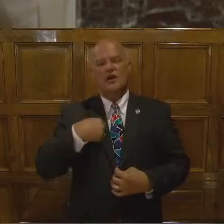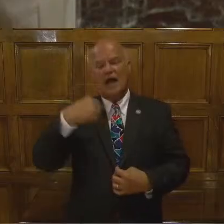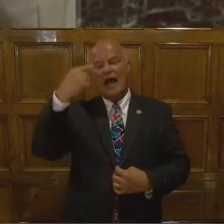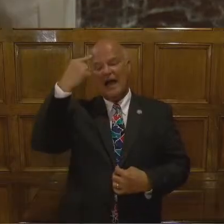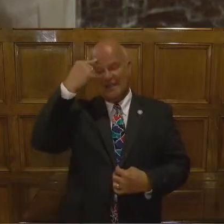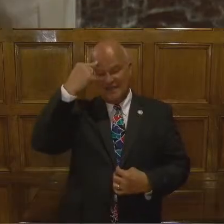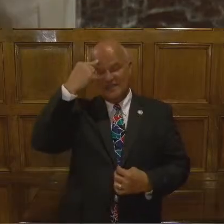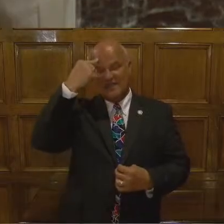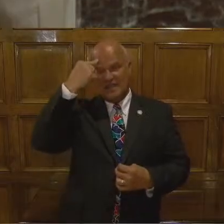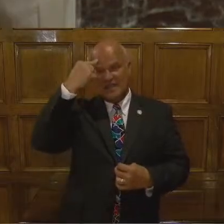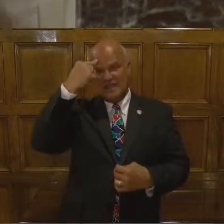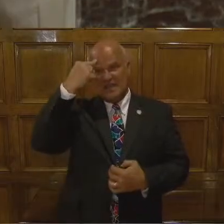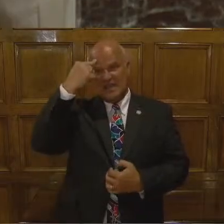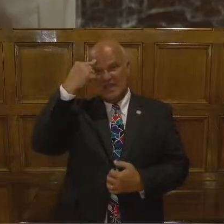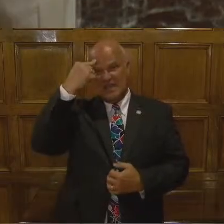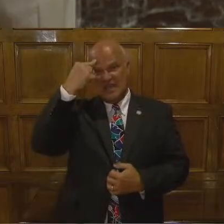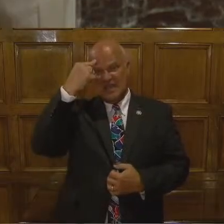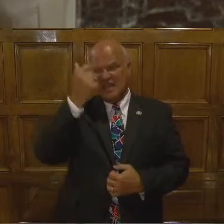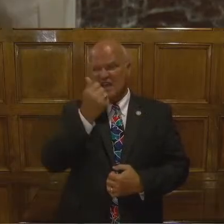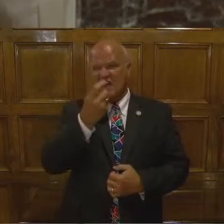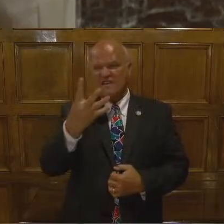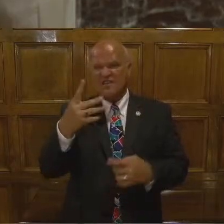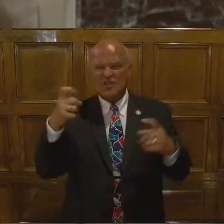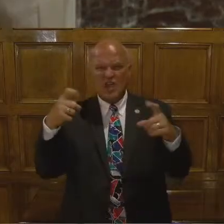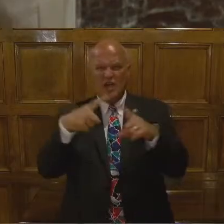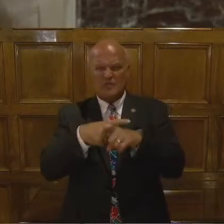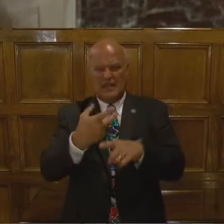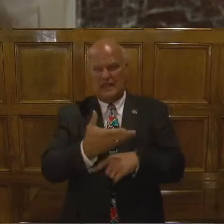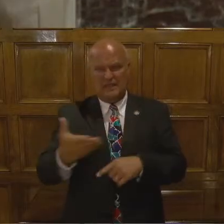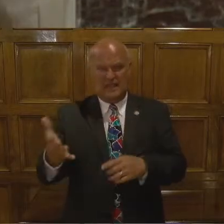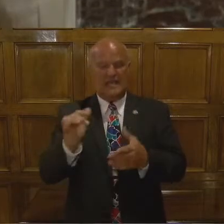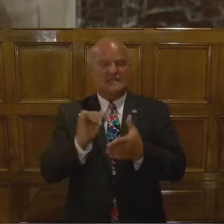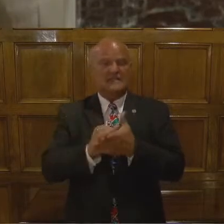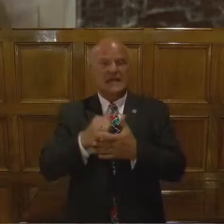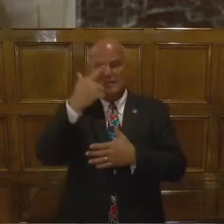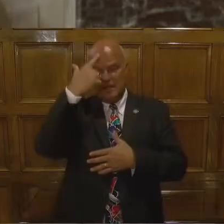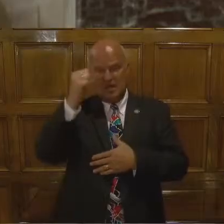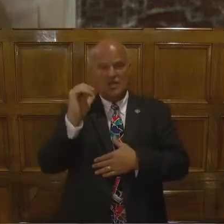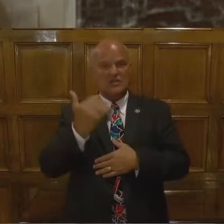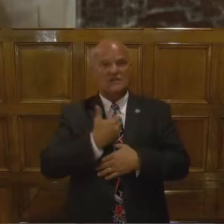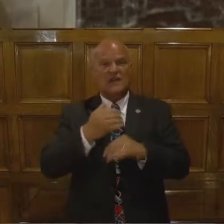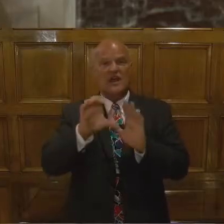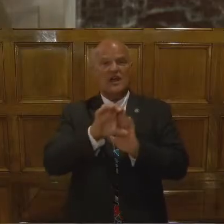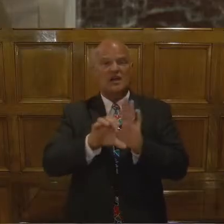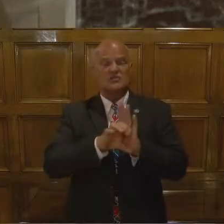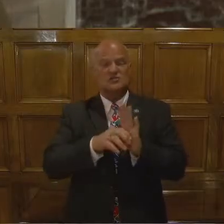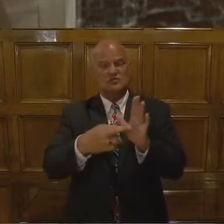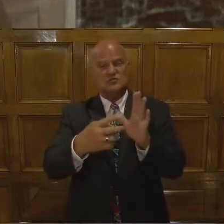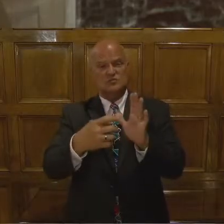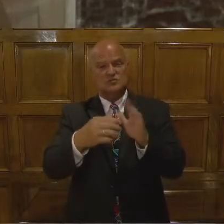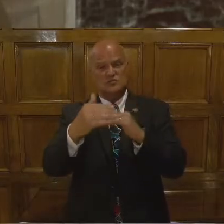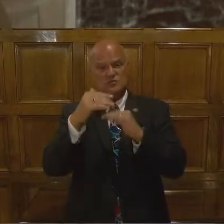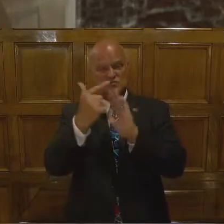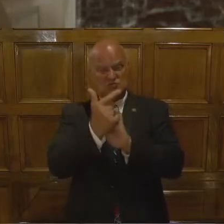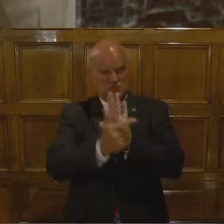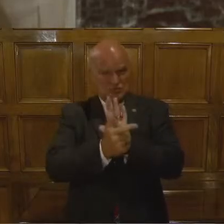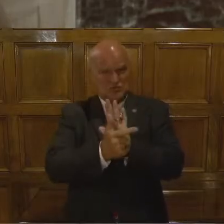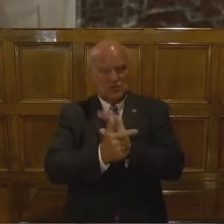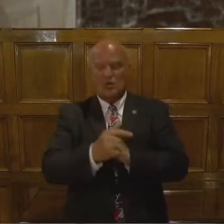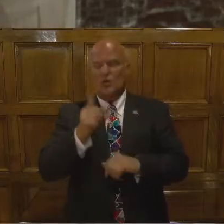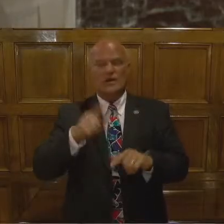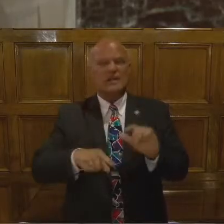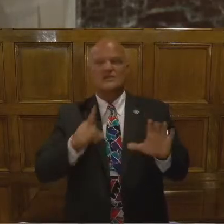think there's a couple complicating factors. Because of our constitutional restrictions, we're not able to do a